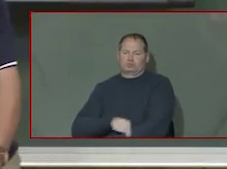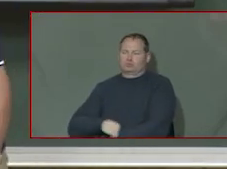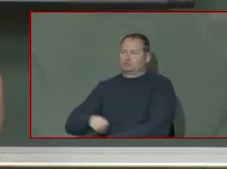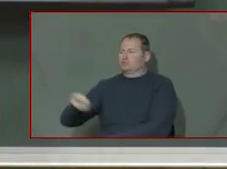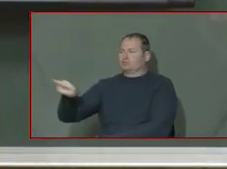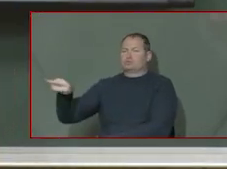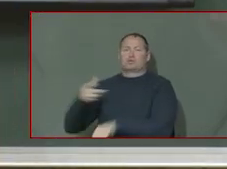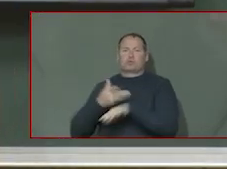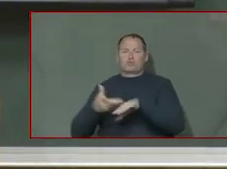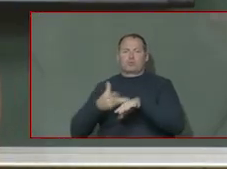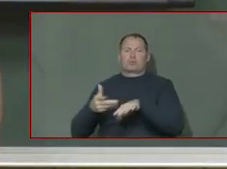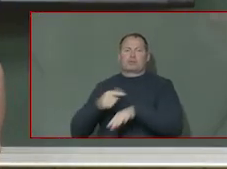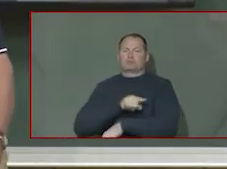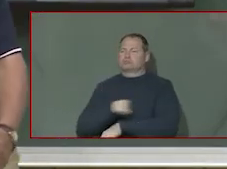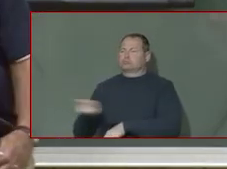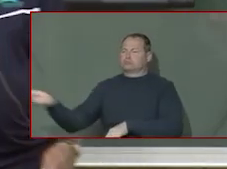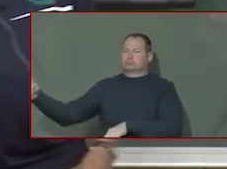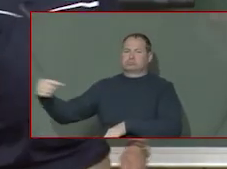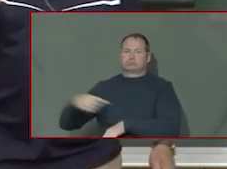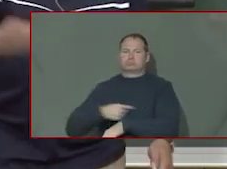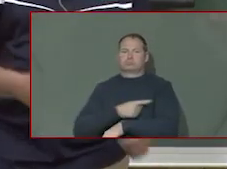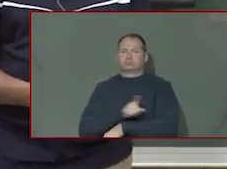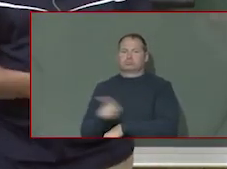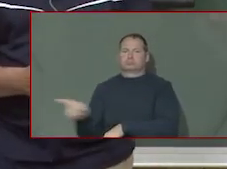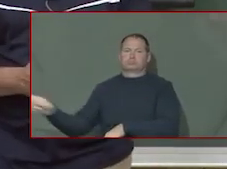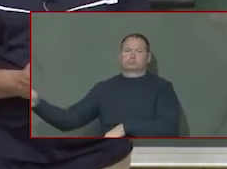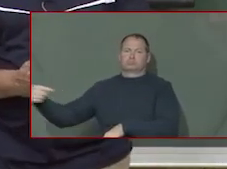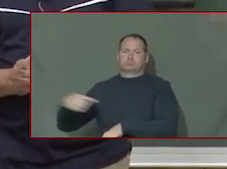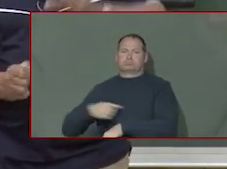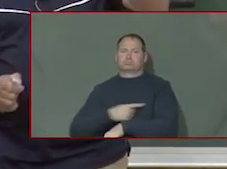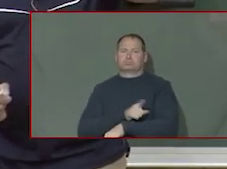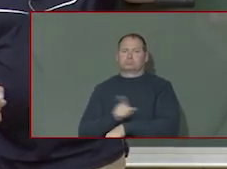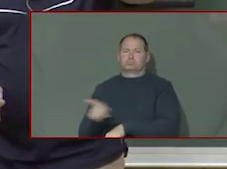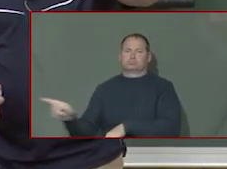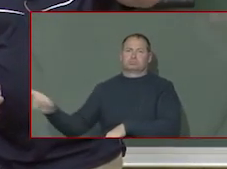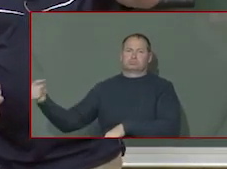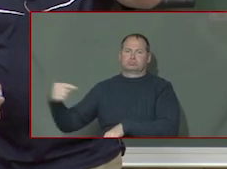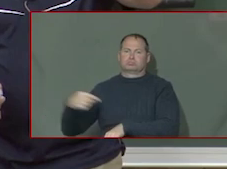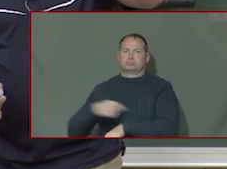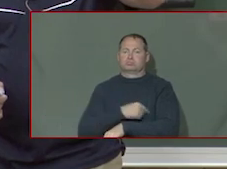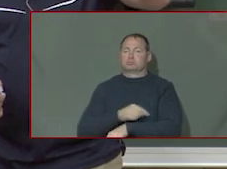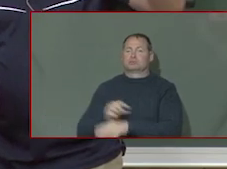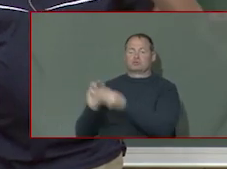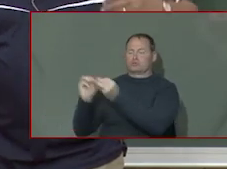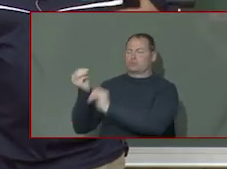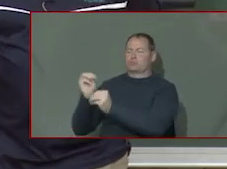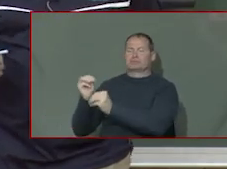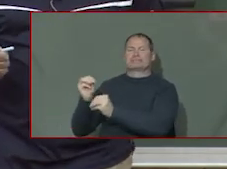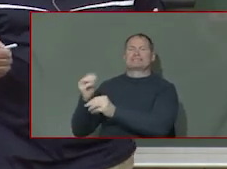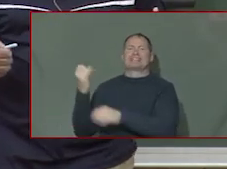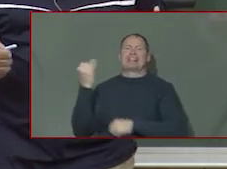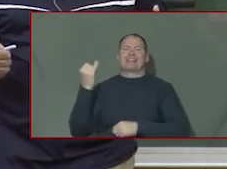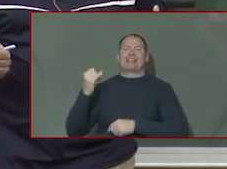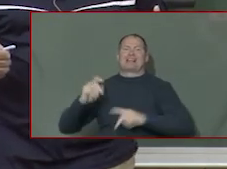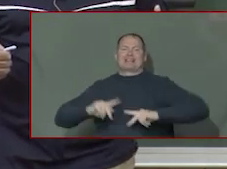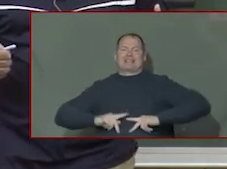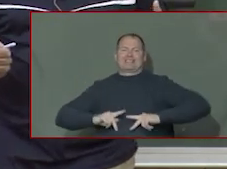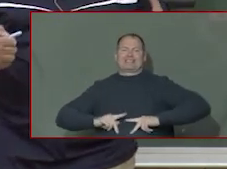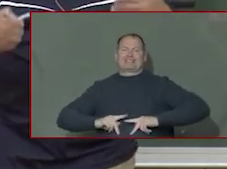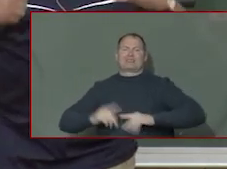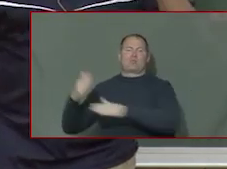half of this desk. And what it does for you is the job of your little kidney. But now your kidneys don't function